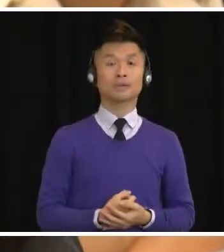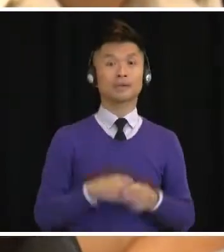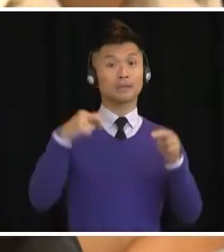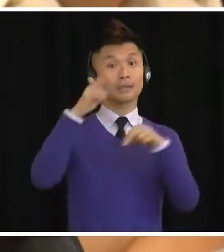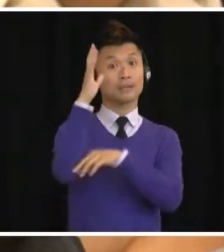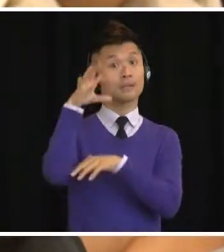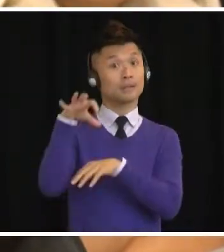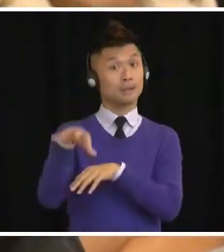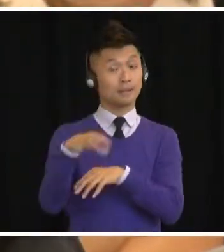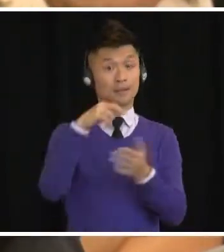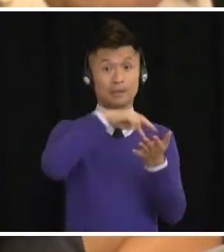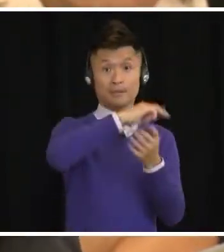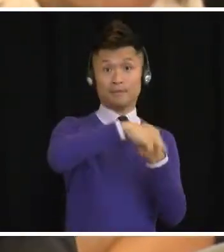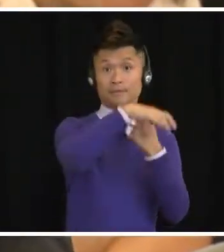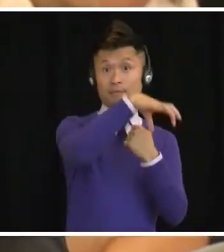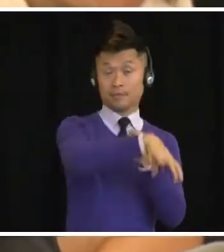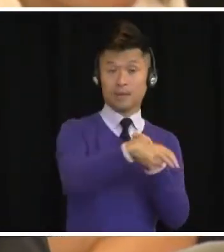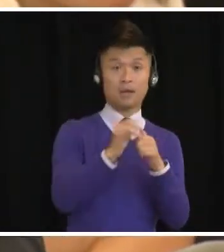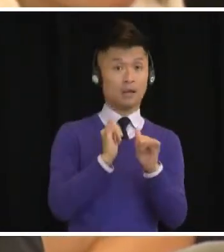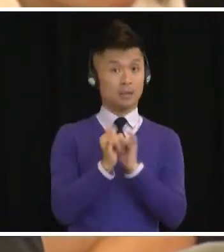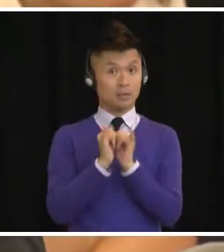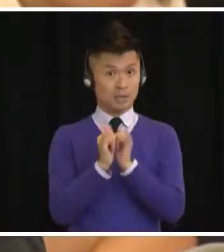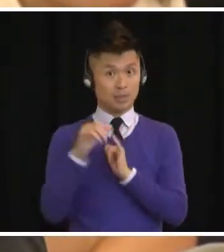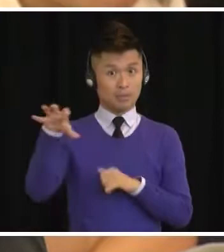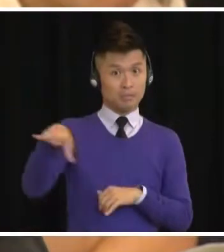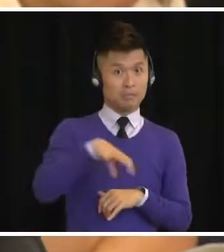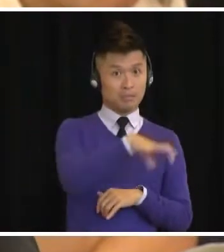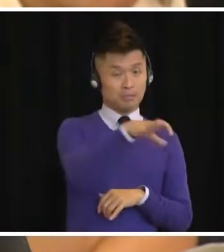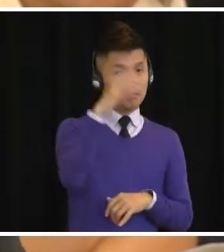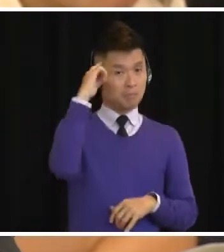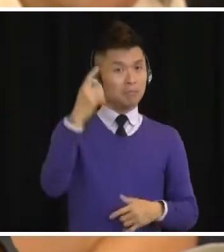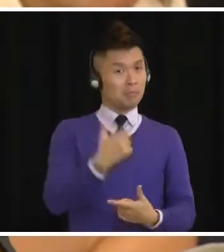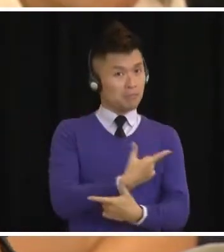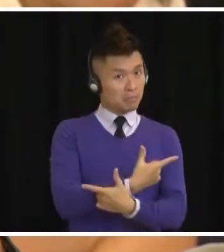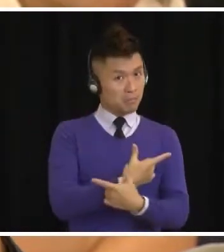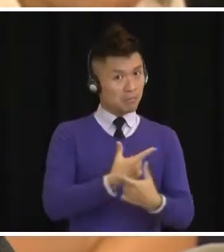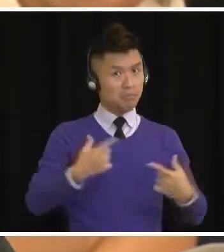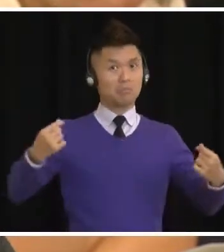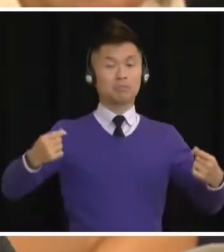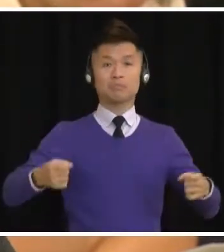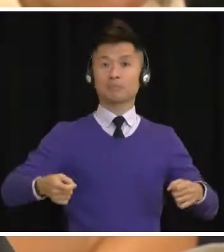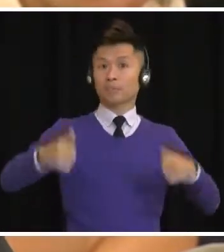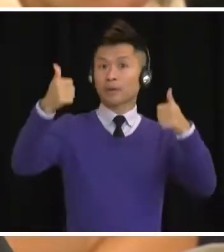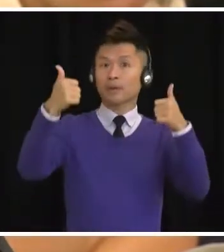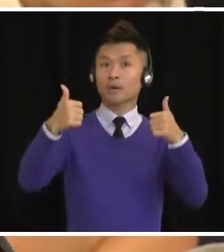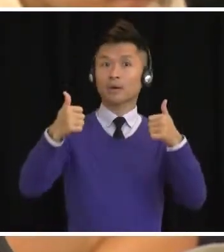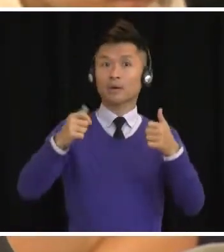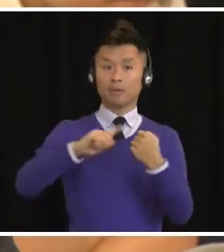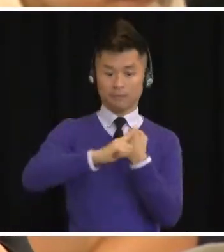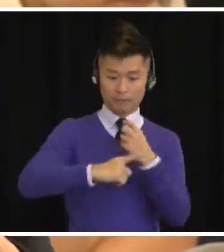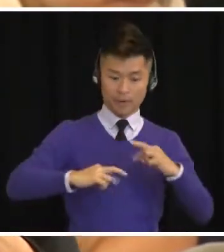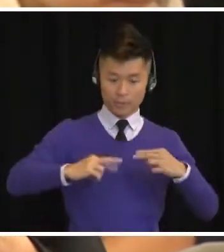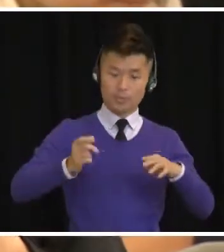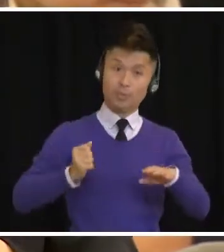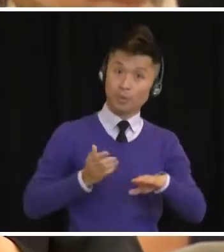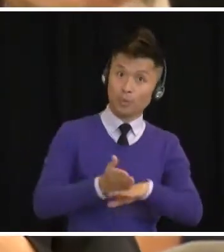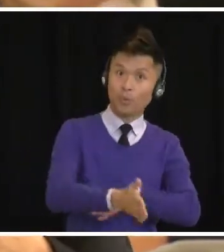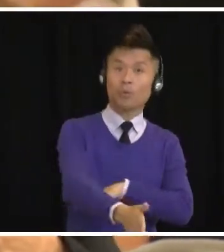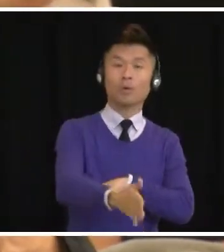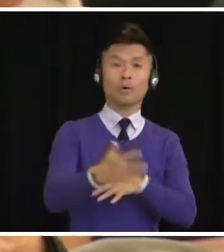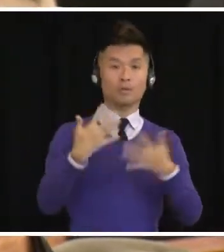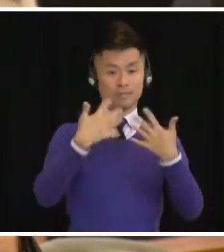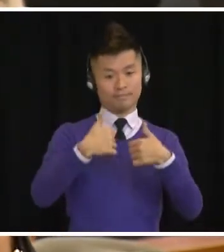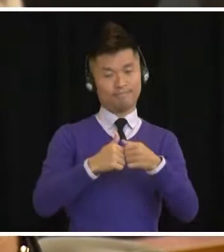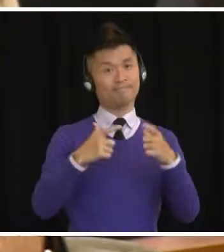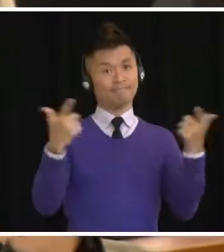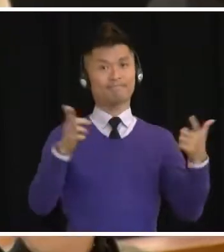So maybe we need more dialogue between the executive branch and the legislative branch and the general public. If